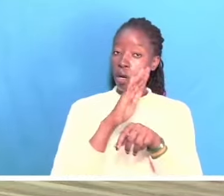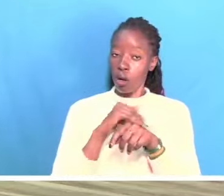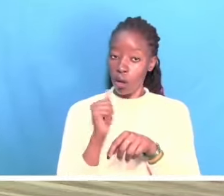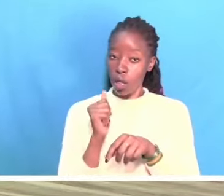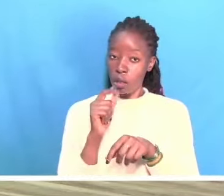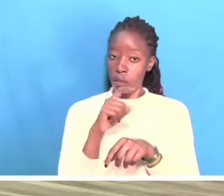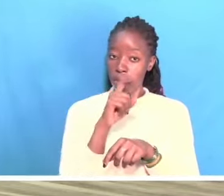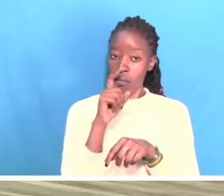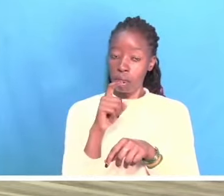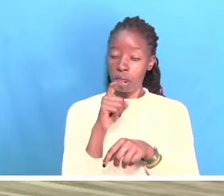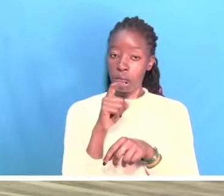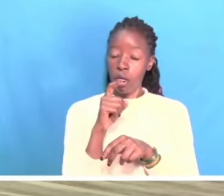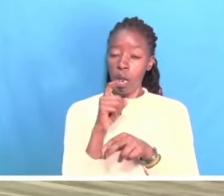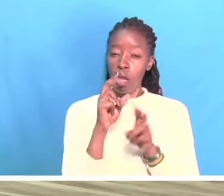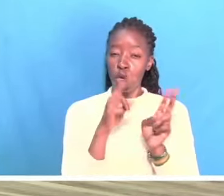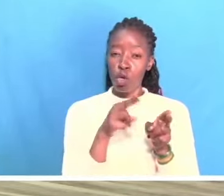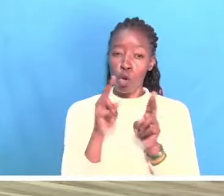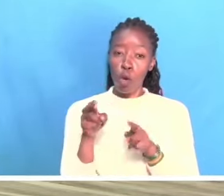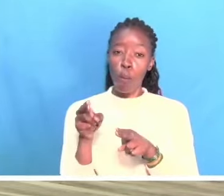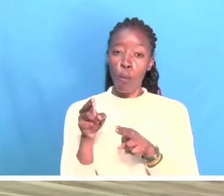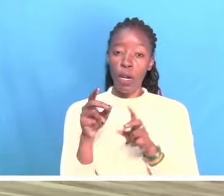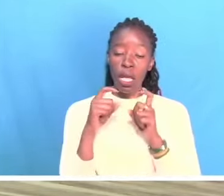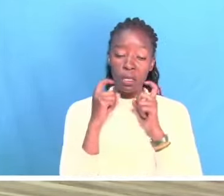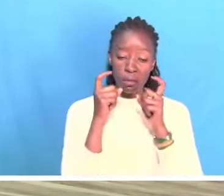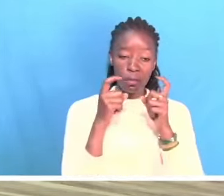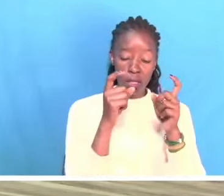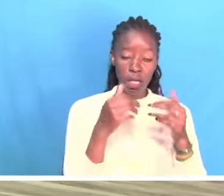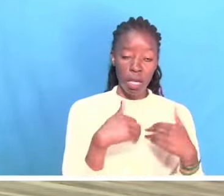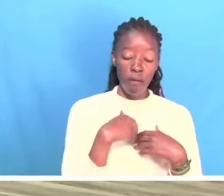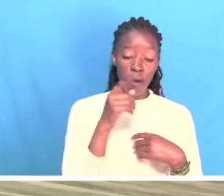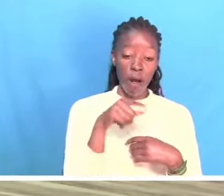Have you normalized sin and lived a false identity?